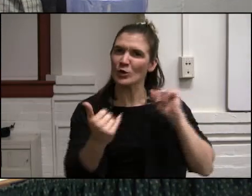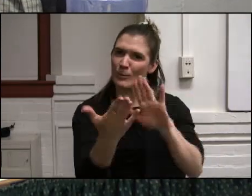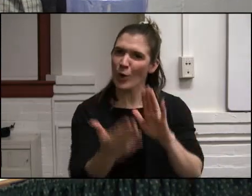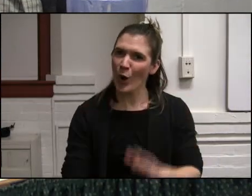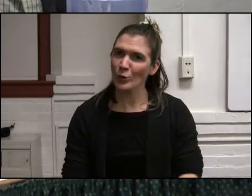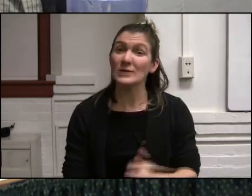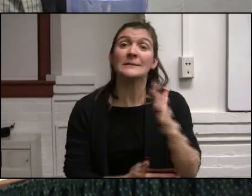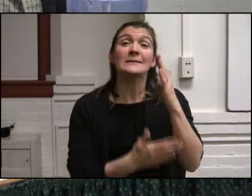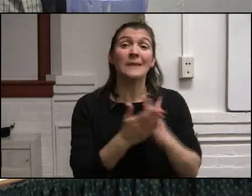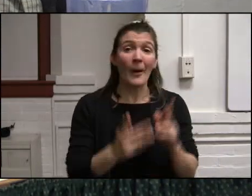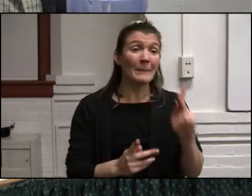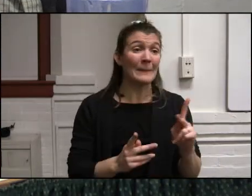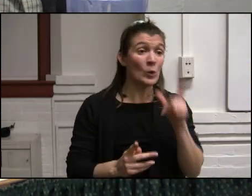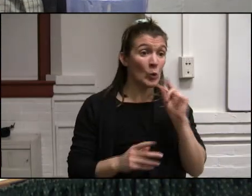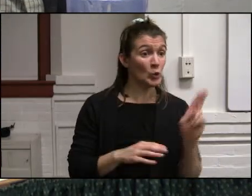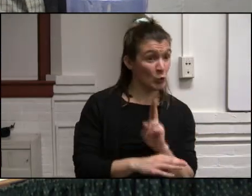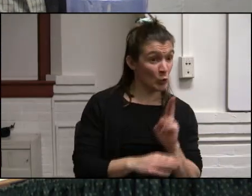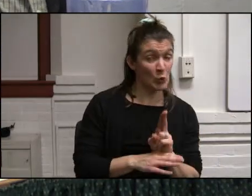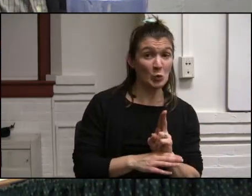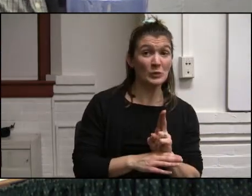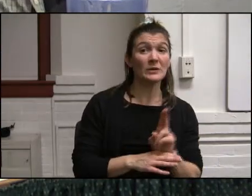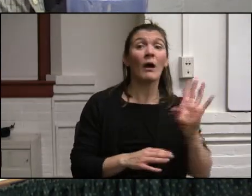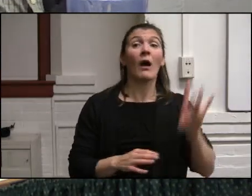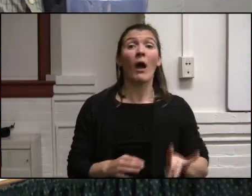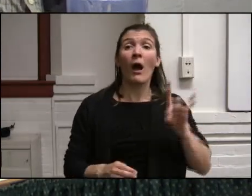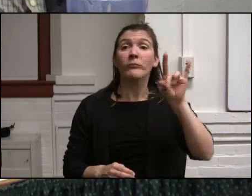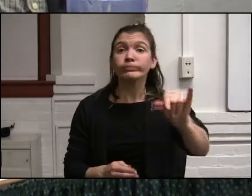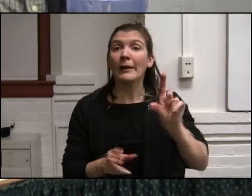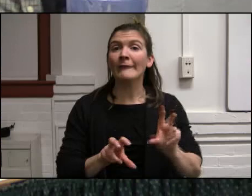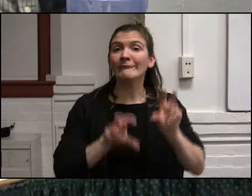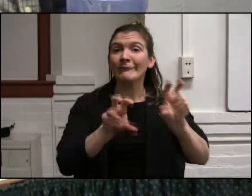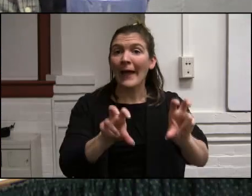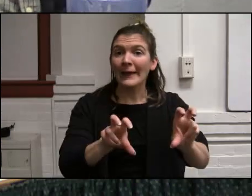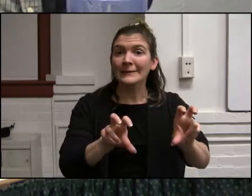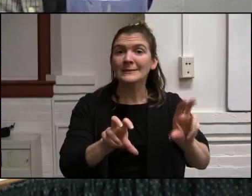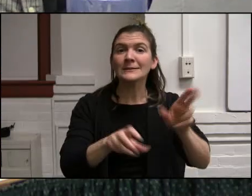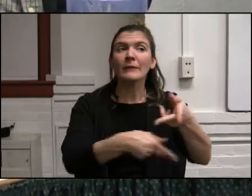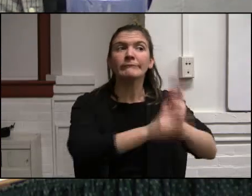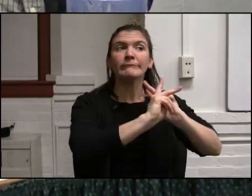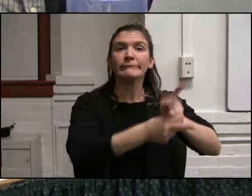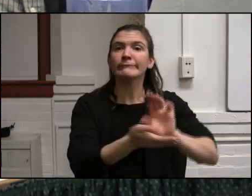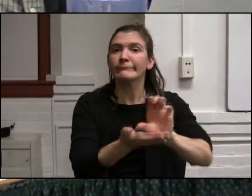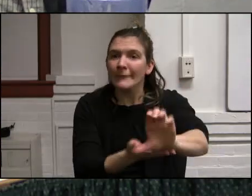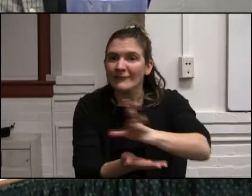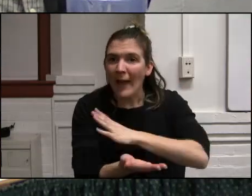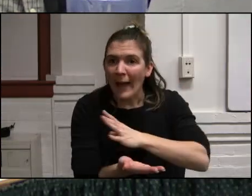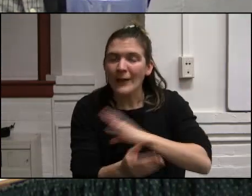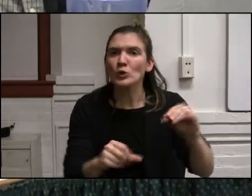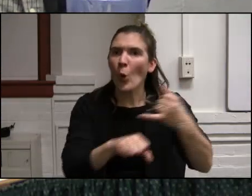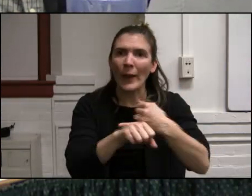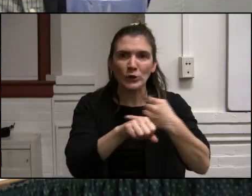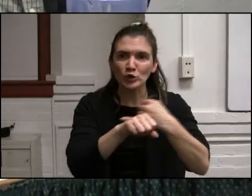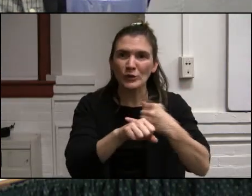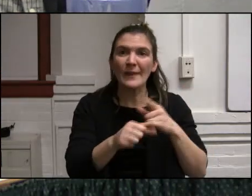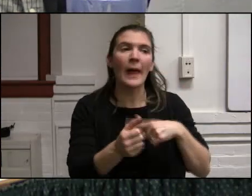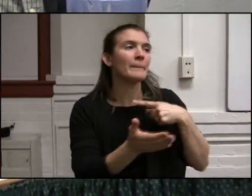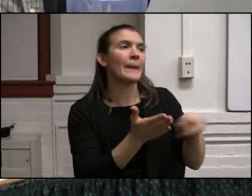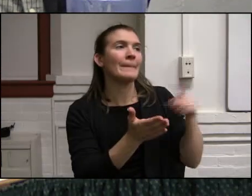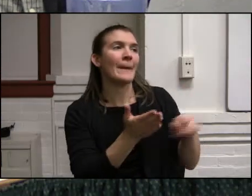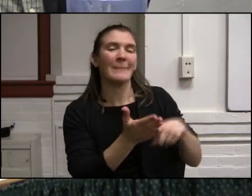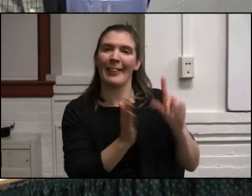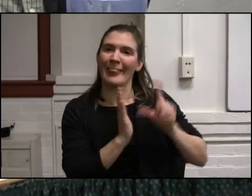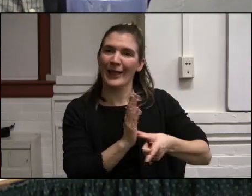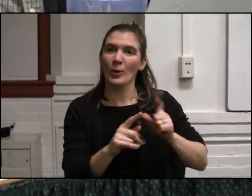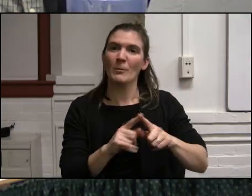They got some users to invest in shorter-term bonds, no-interest bonds that would gradually get paid back from the revenues.